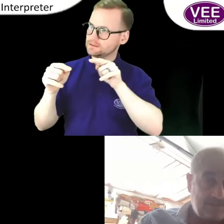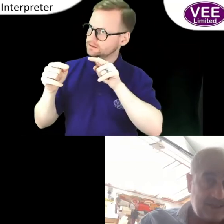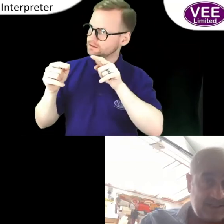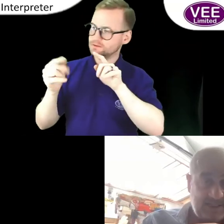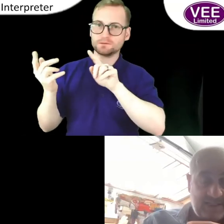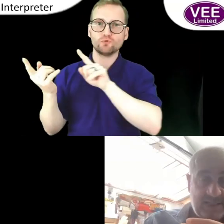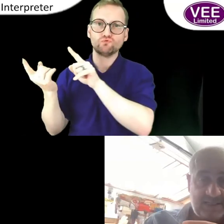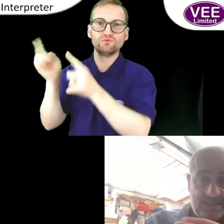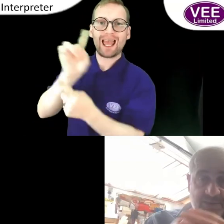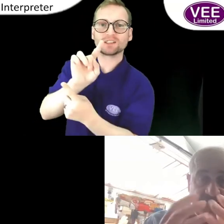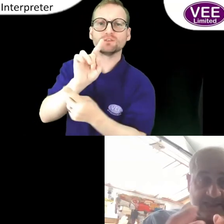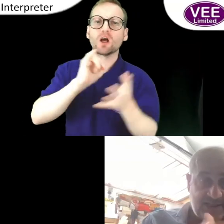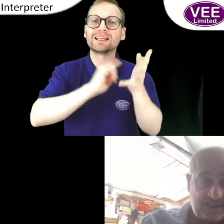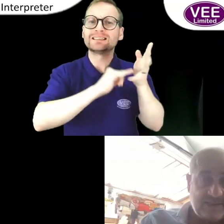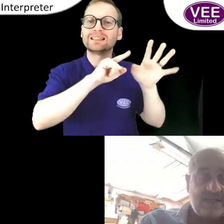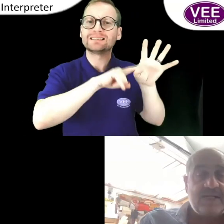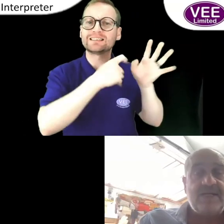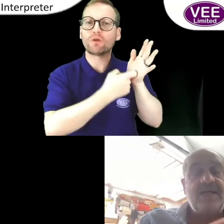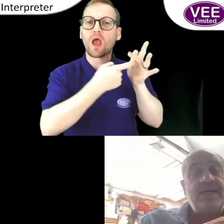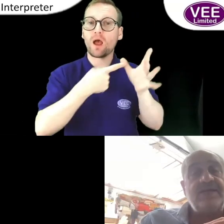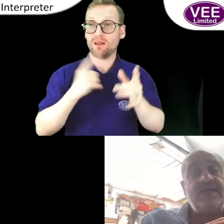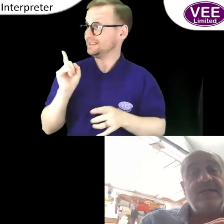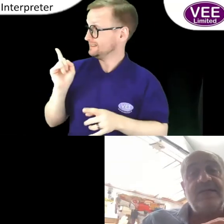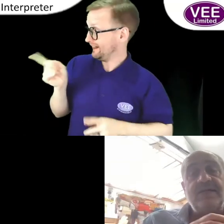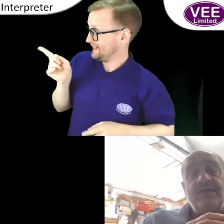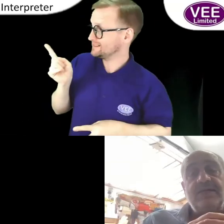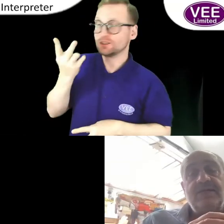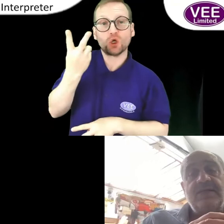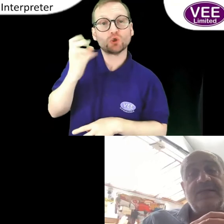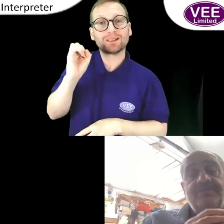what's happening in Syria. This is 2013, and I